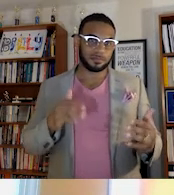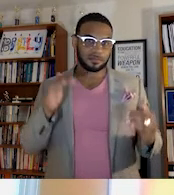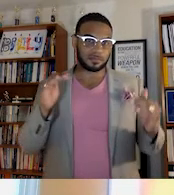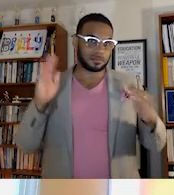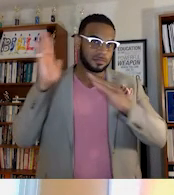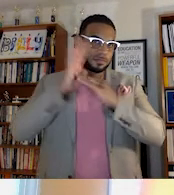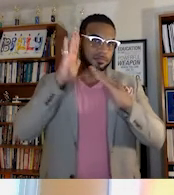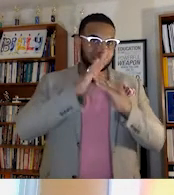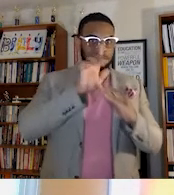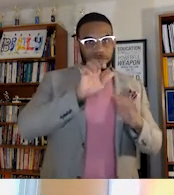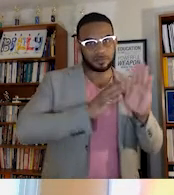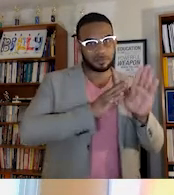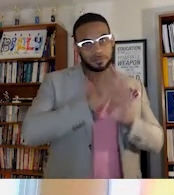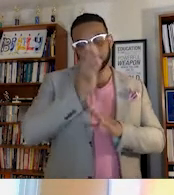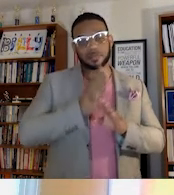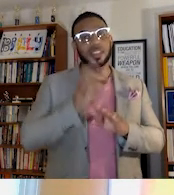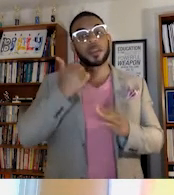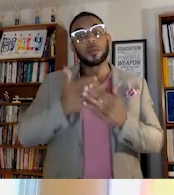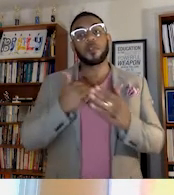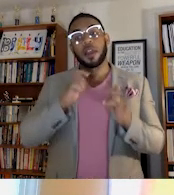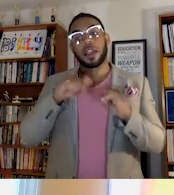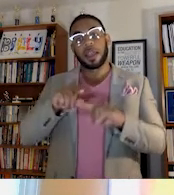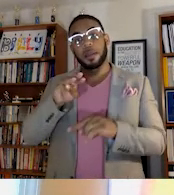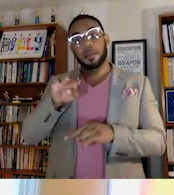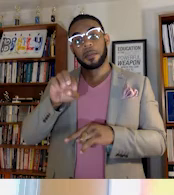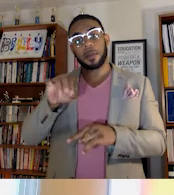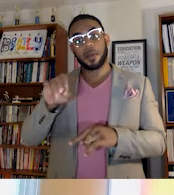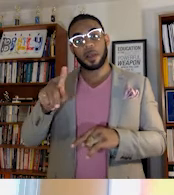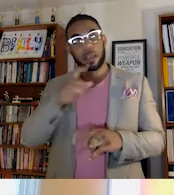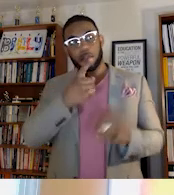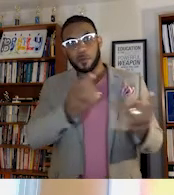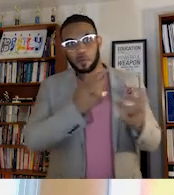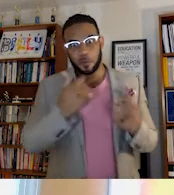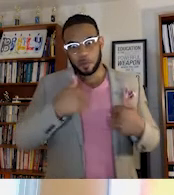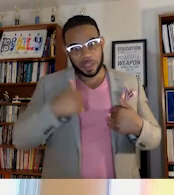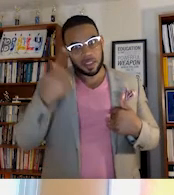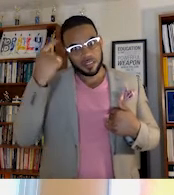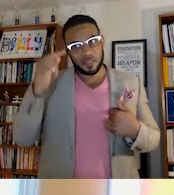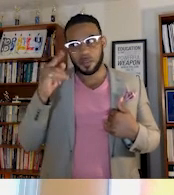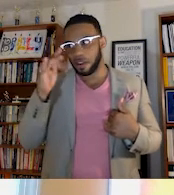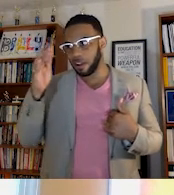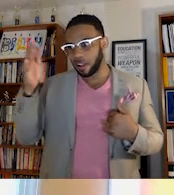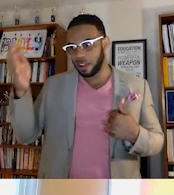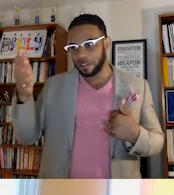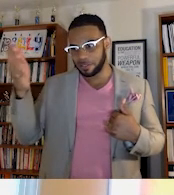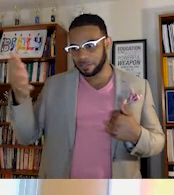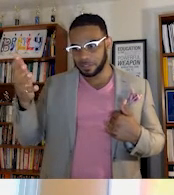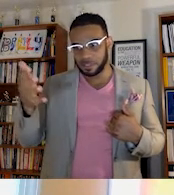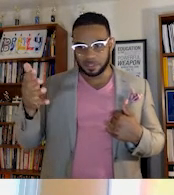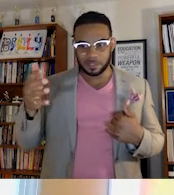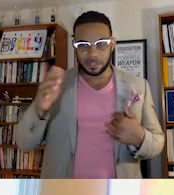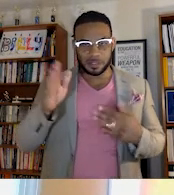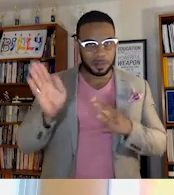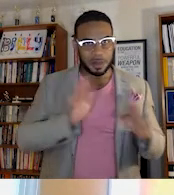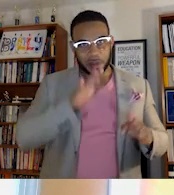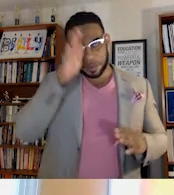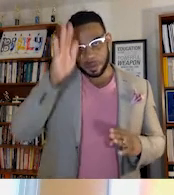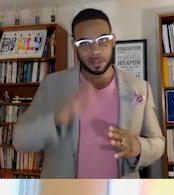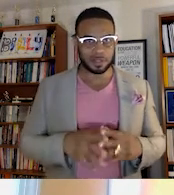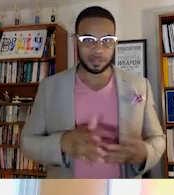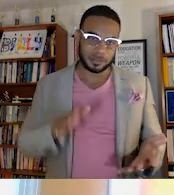of his career. Just before I came to Microsoft, he was recruiting me for Planned Parenthood,